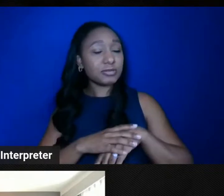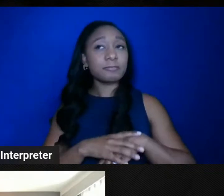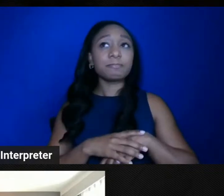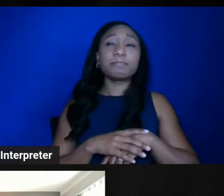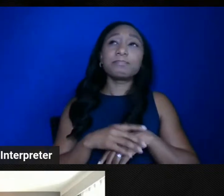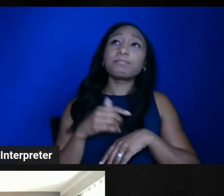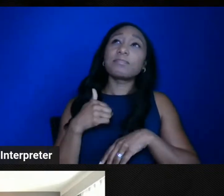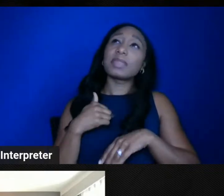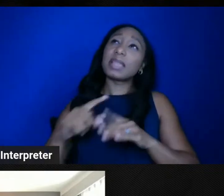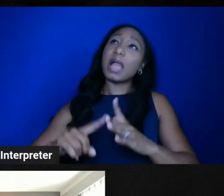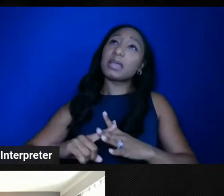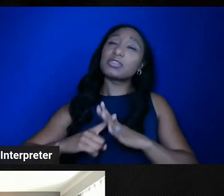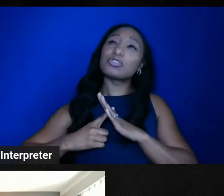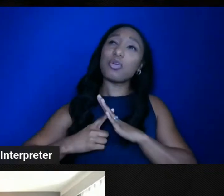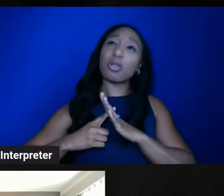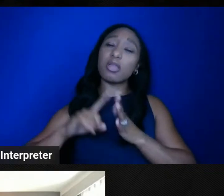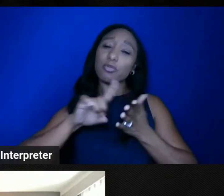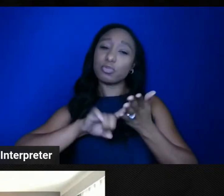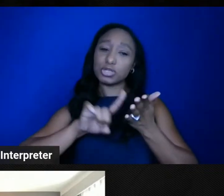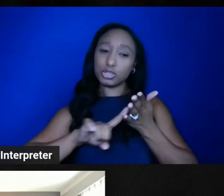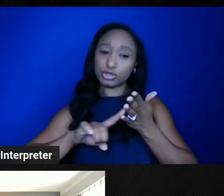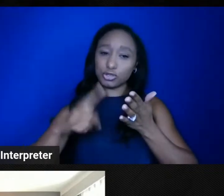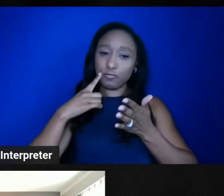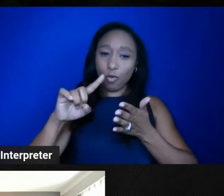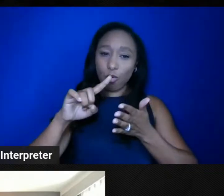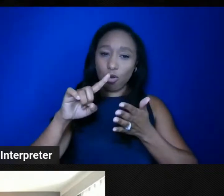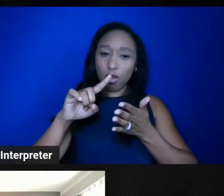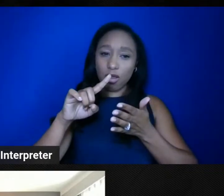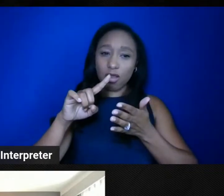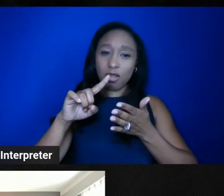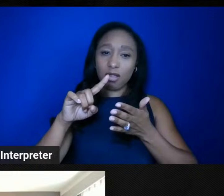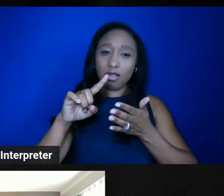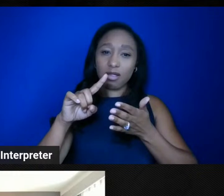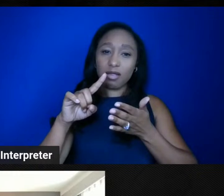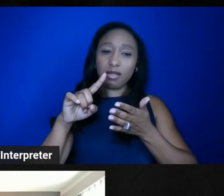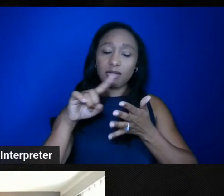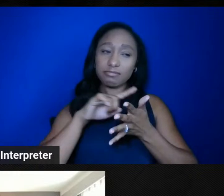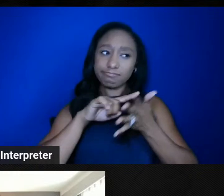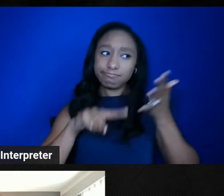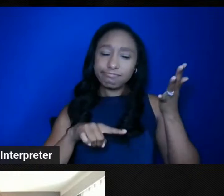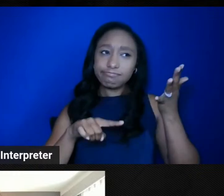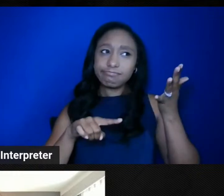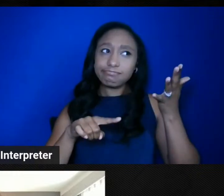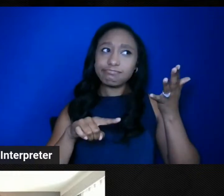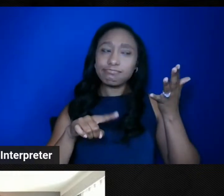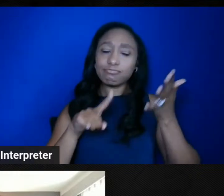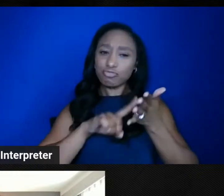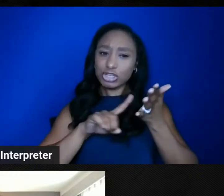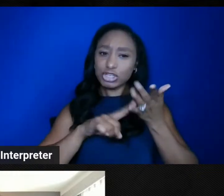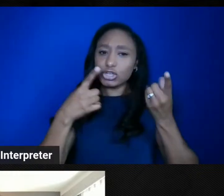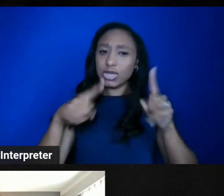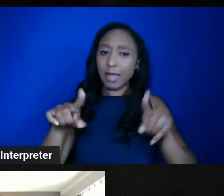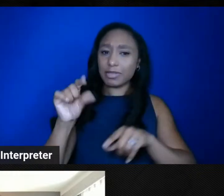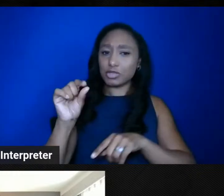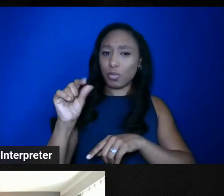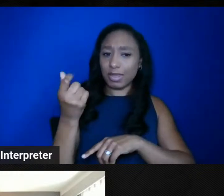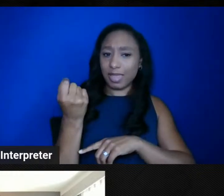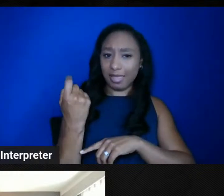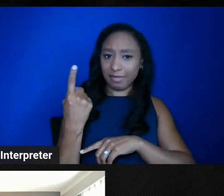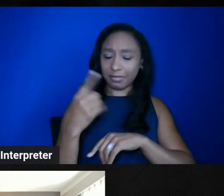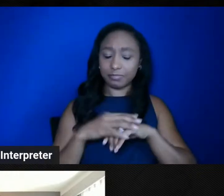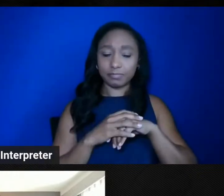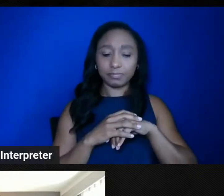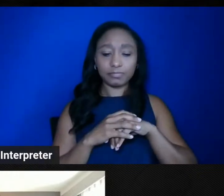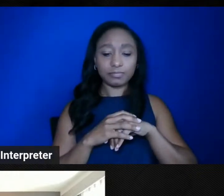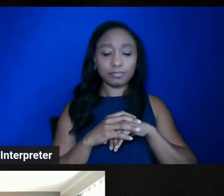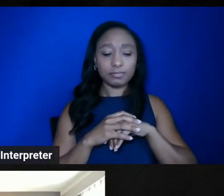about Cornelius and the other boys in, I think, 2011. And I was about a year into the research when